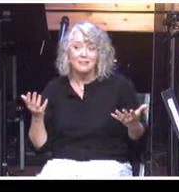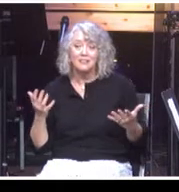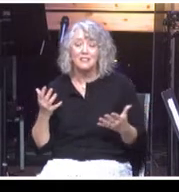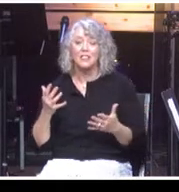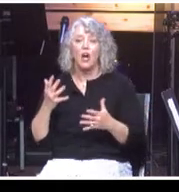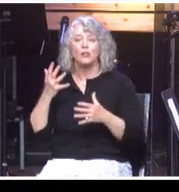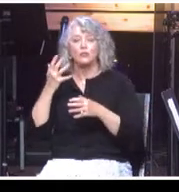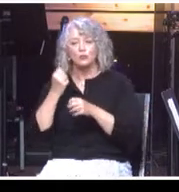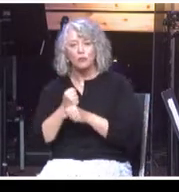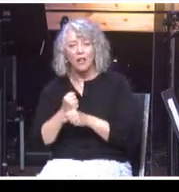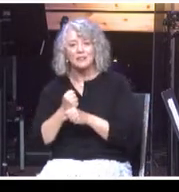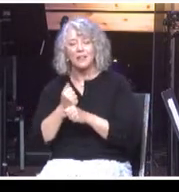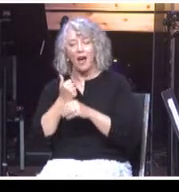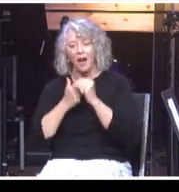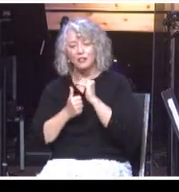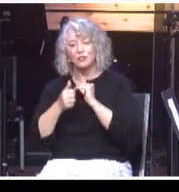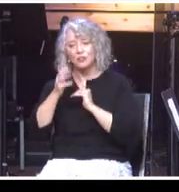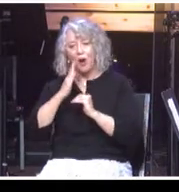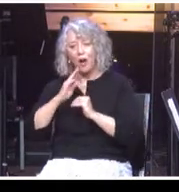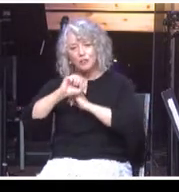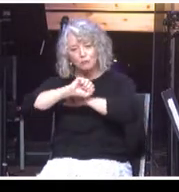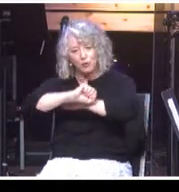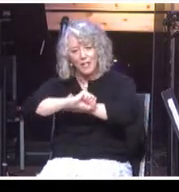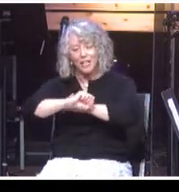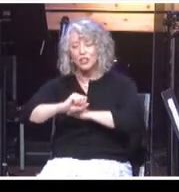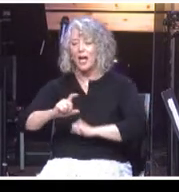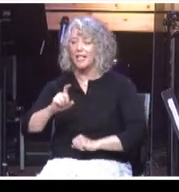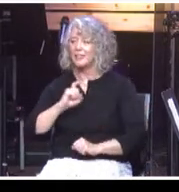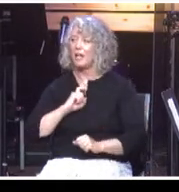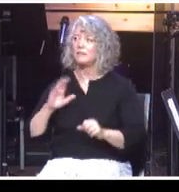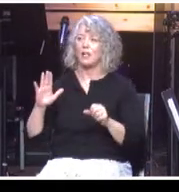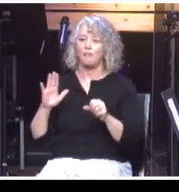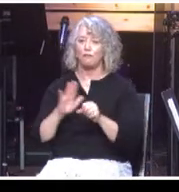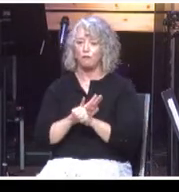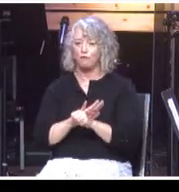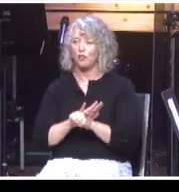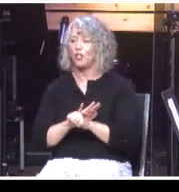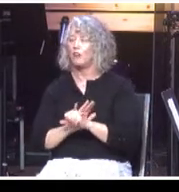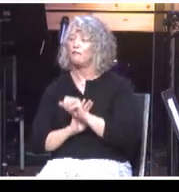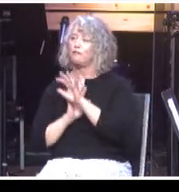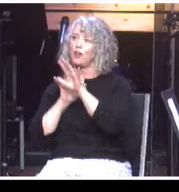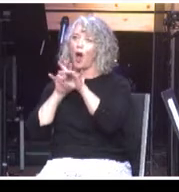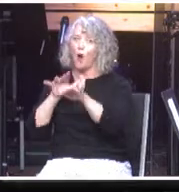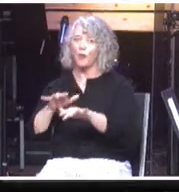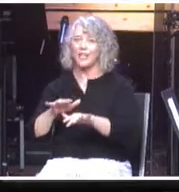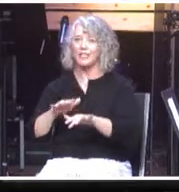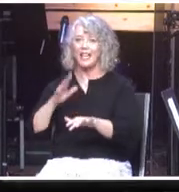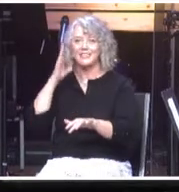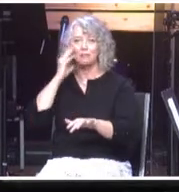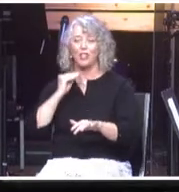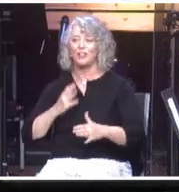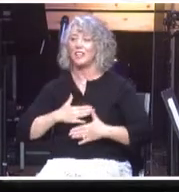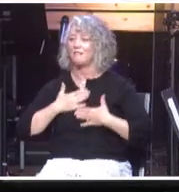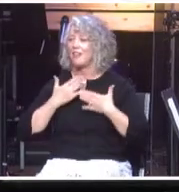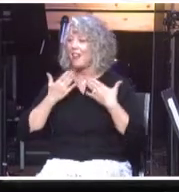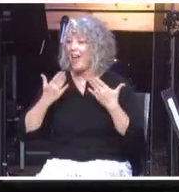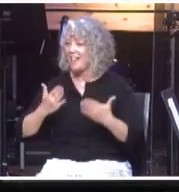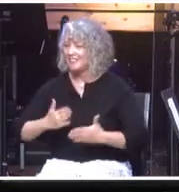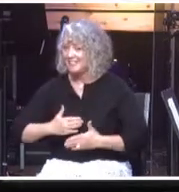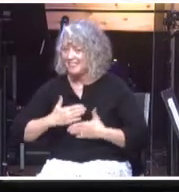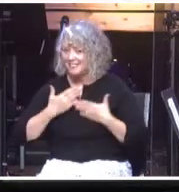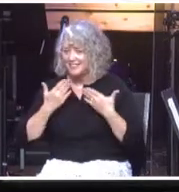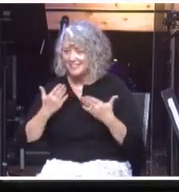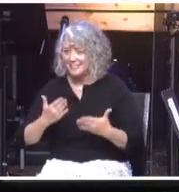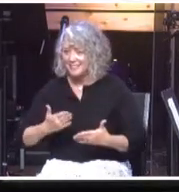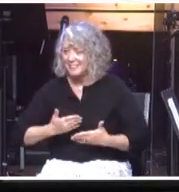Trusting beneath the shadow of God's wing brings us to an ever-fresh flowing river of gladness, is the idea here. And